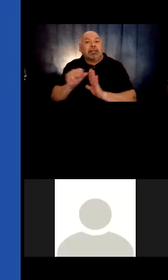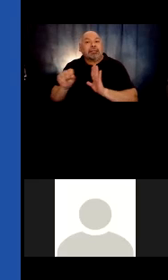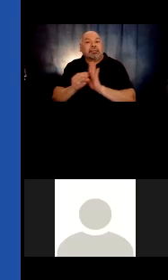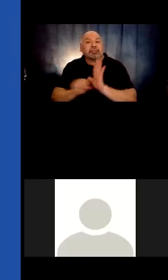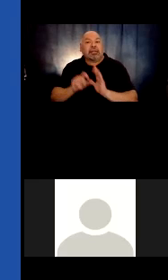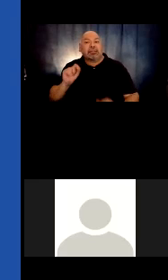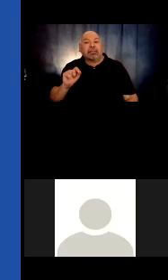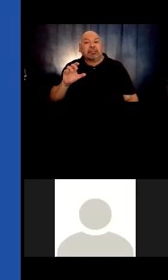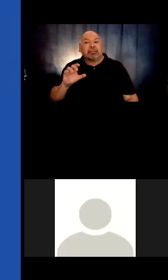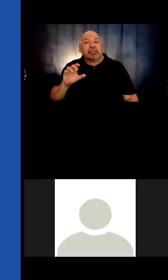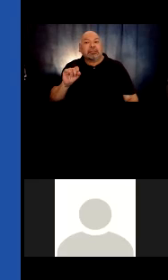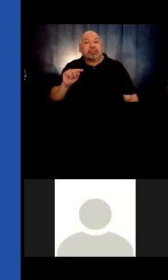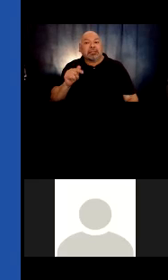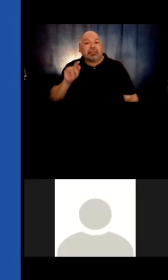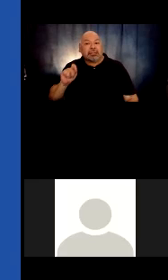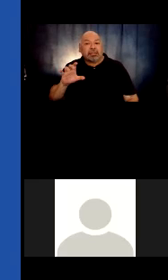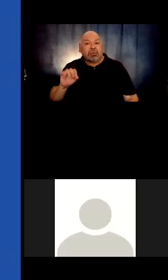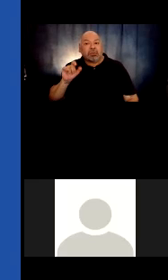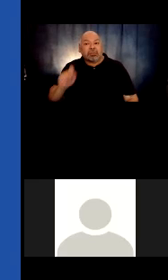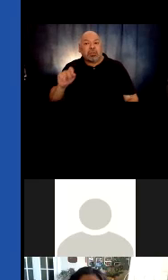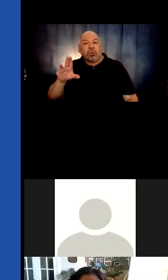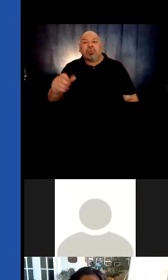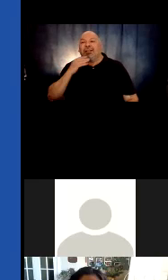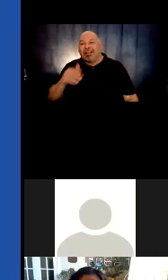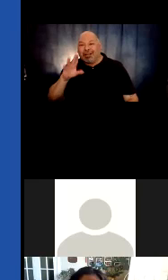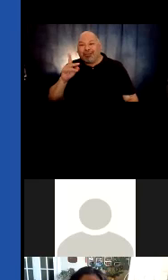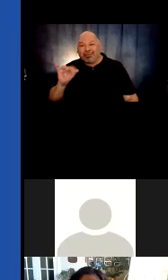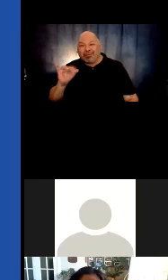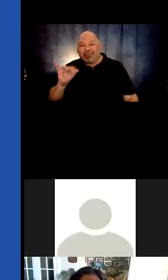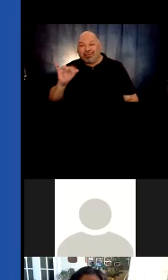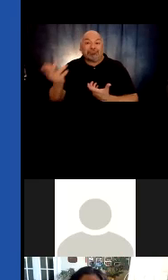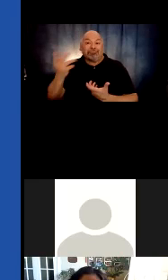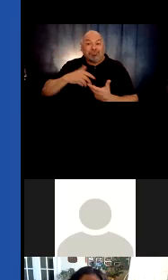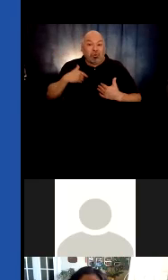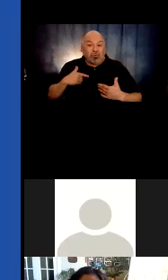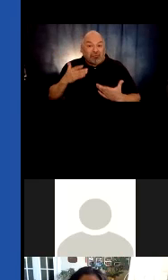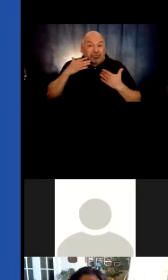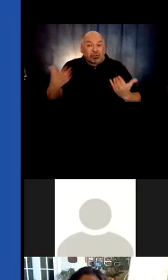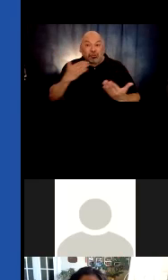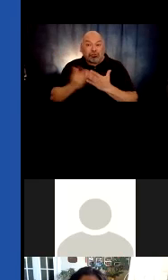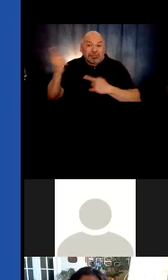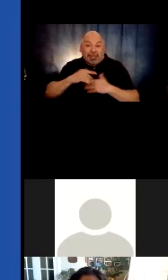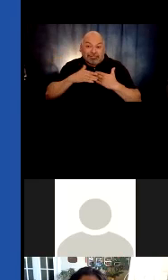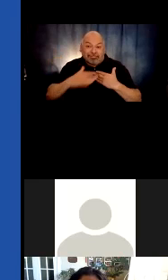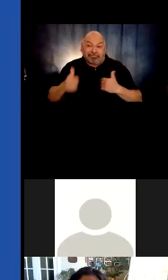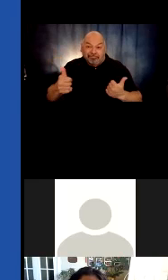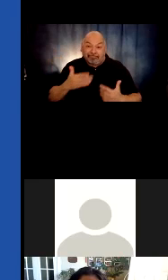media_info@state.co.us. And thank you for joining us for our quick update today, and we hope you have a great rest of your day.